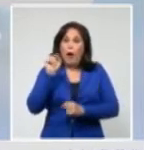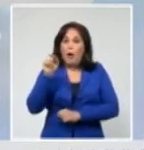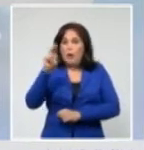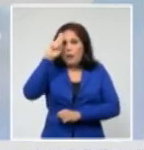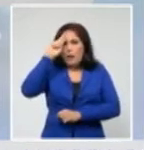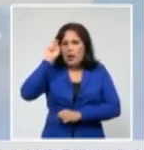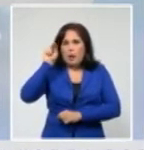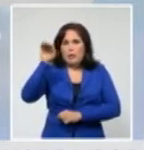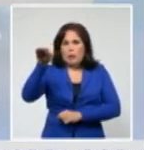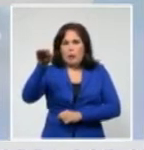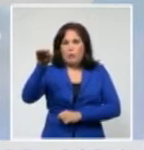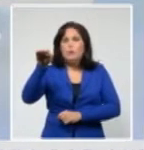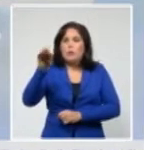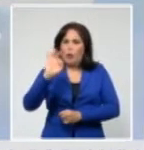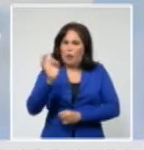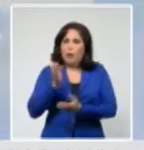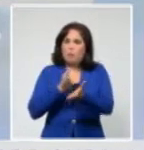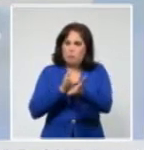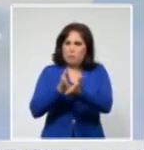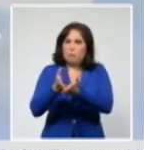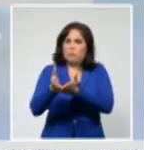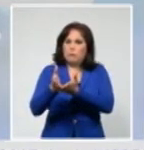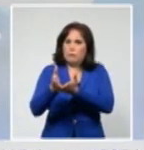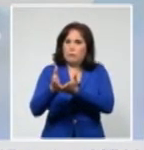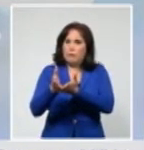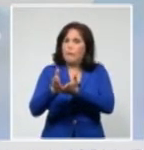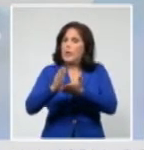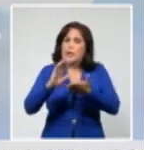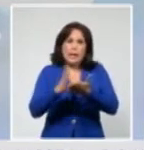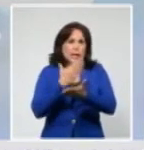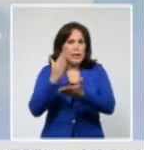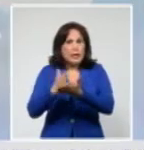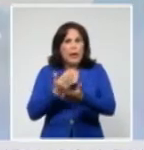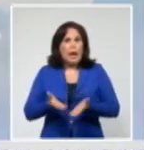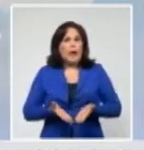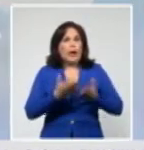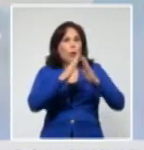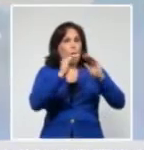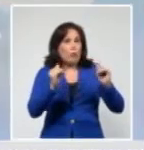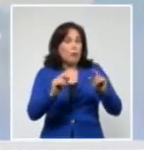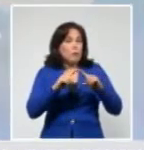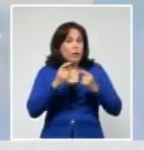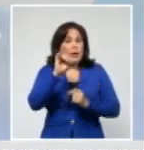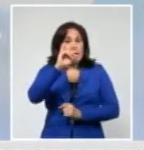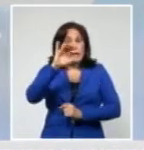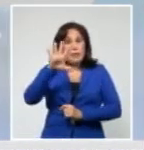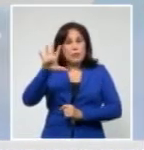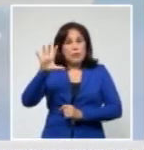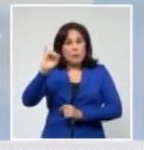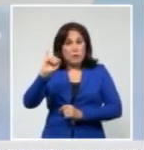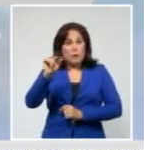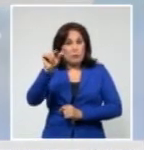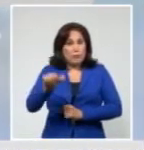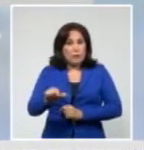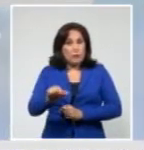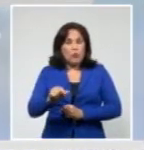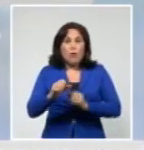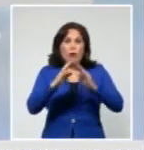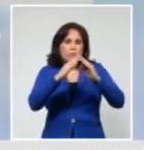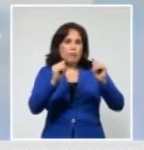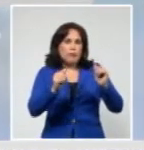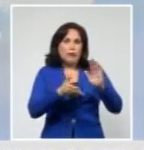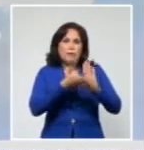As I always mention, 2 people were evacuated at the start of the pandemic. Yesterday, 35 people